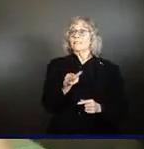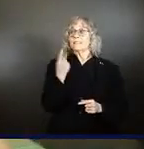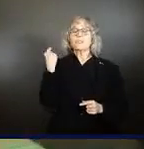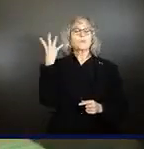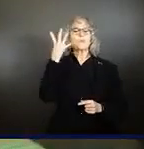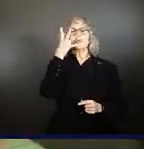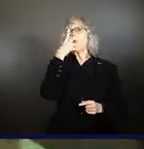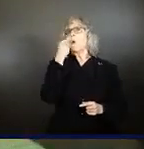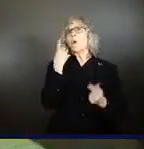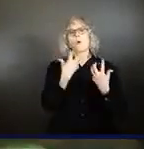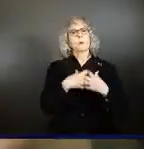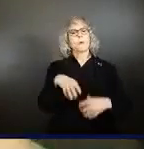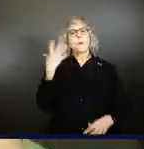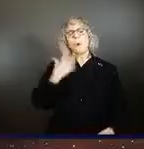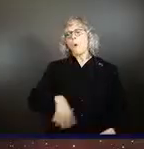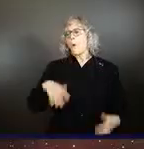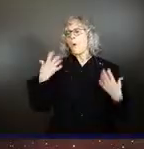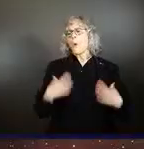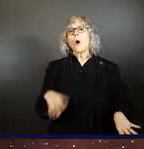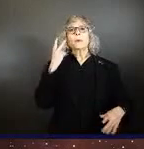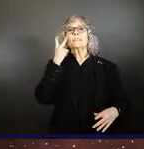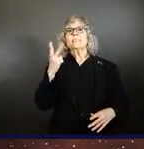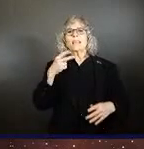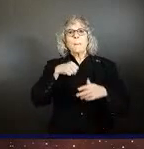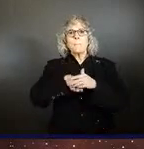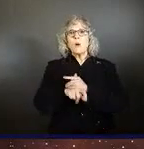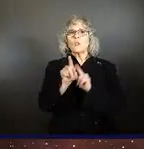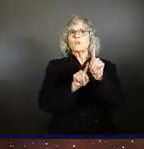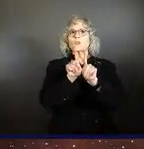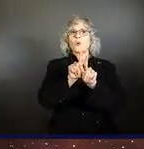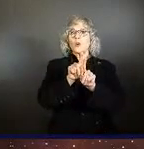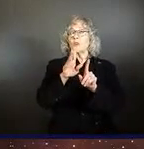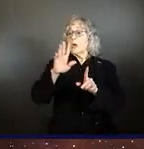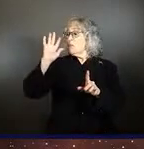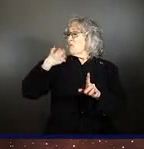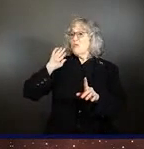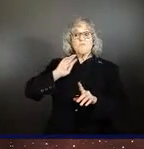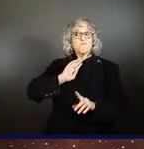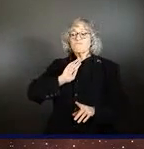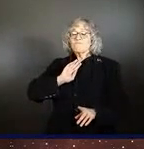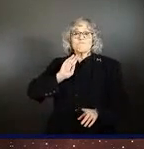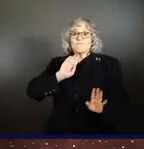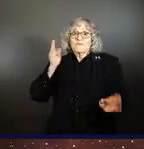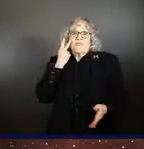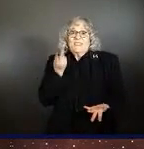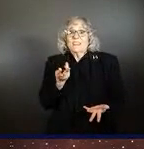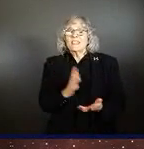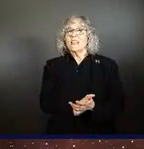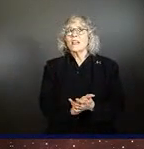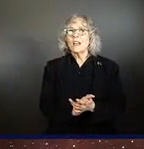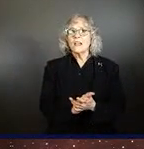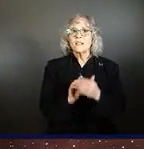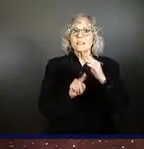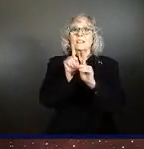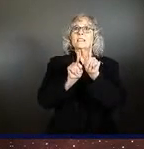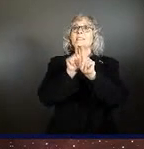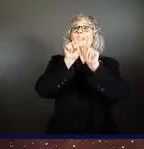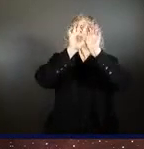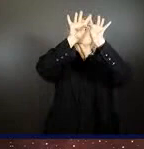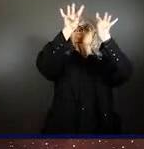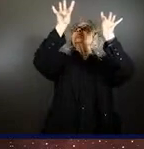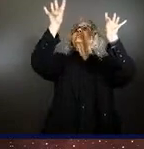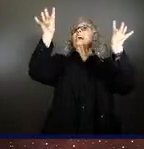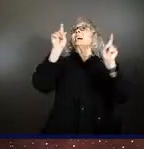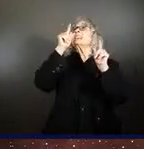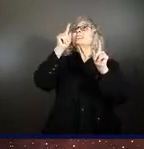machine, we're able to see the birth of stars in ways we've not explored before. You know, galaxies far, far away, and even distant